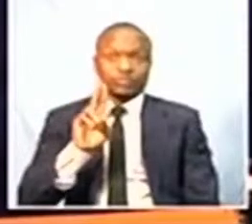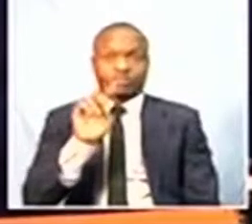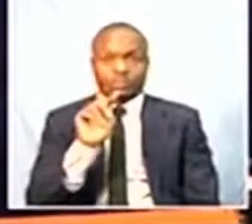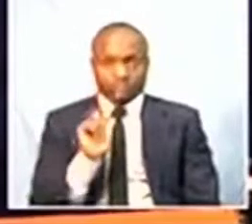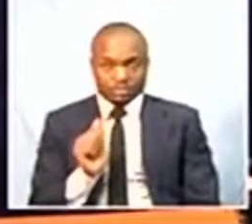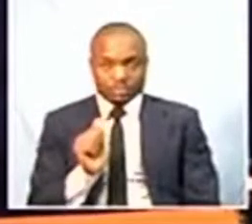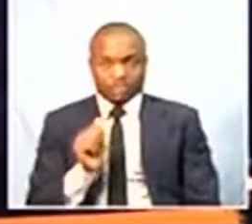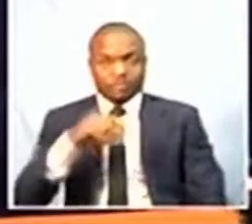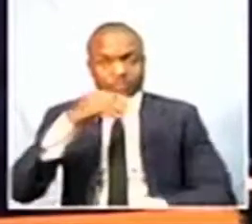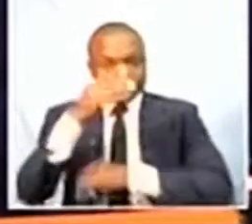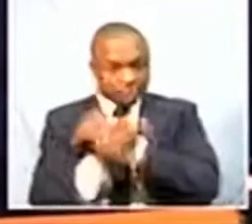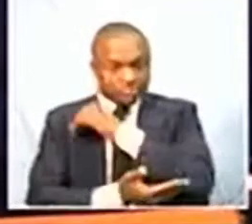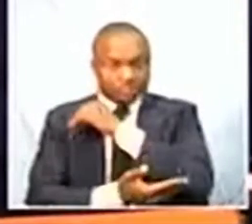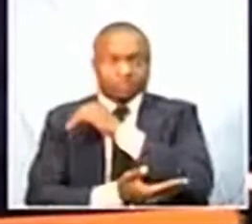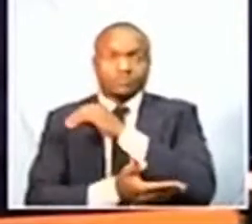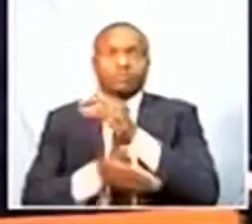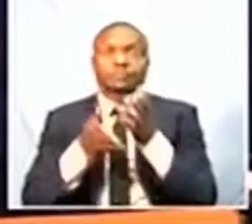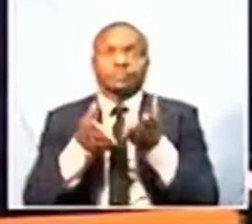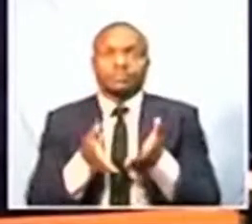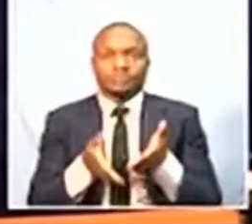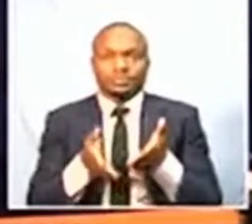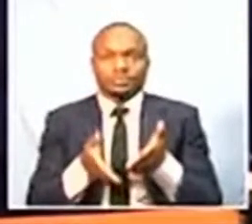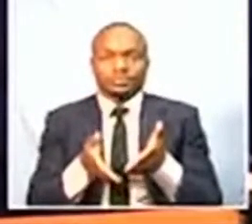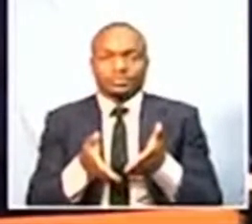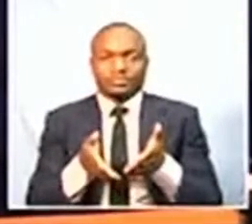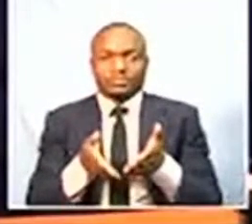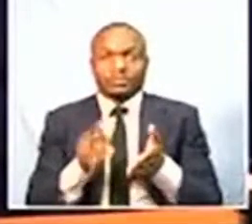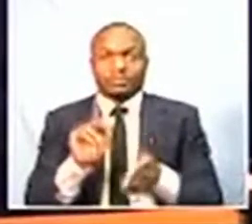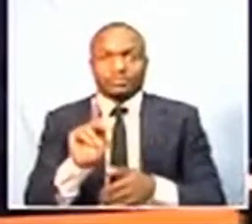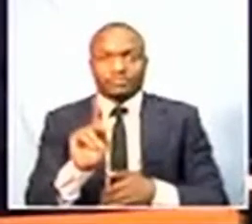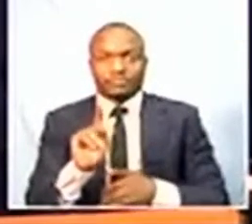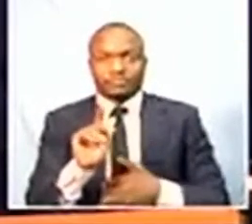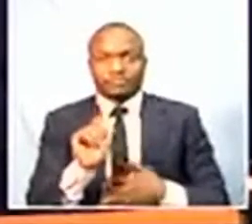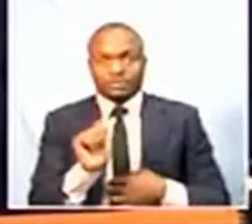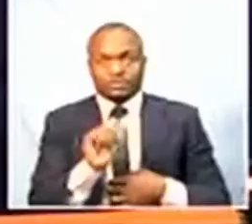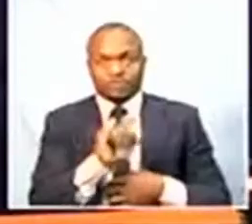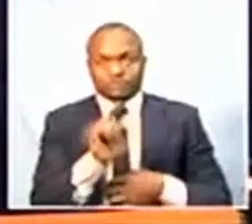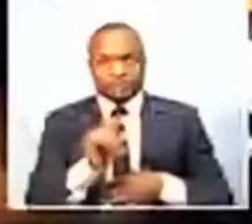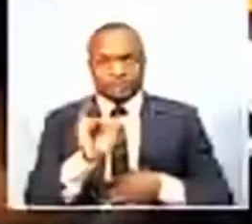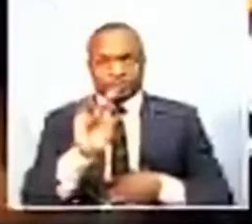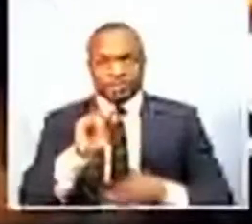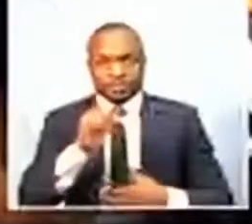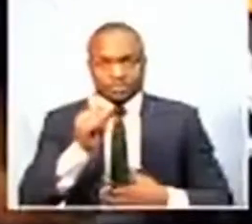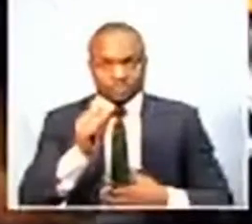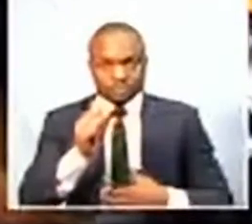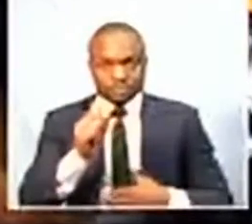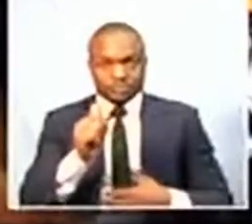session. I'm Kazinga Kennedy from Ministry of Local Government and Rural Development. Thank you.